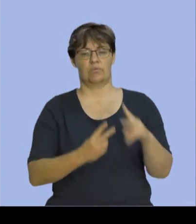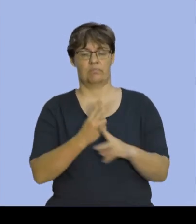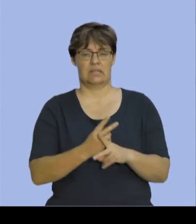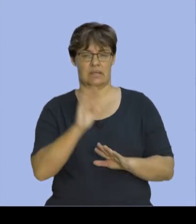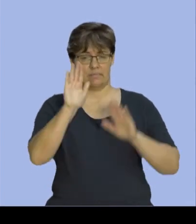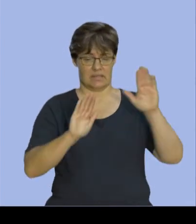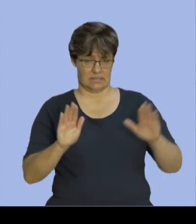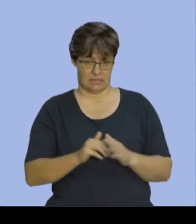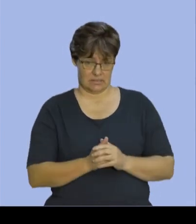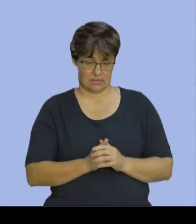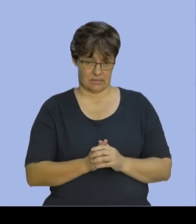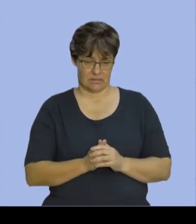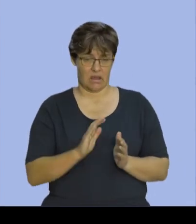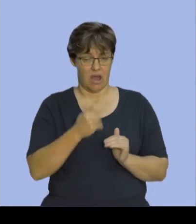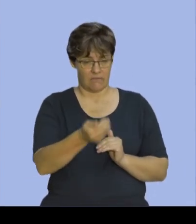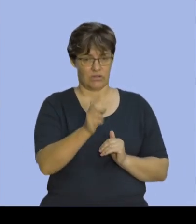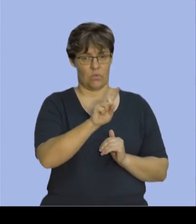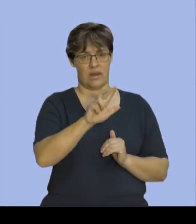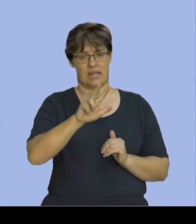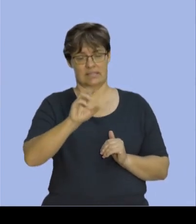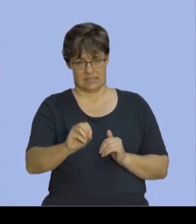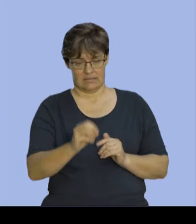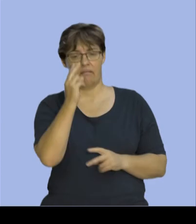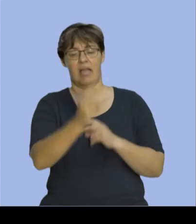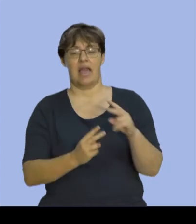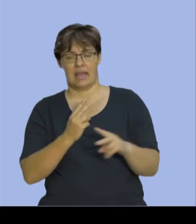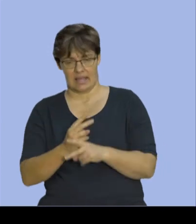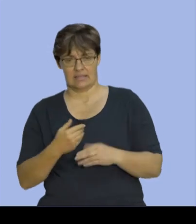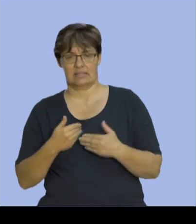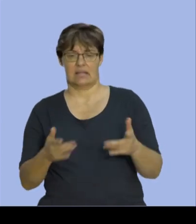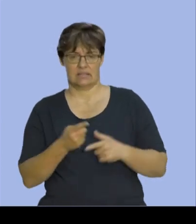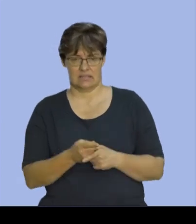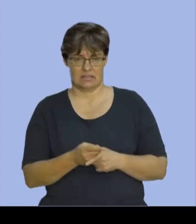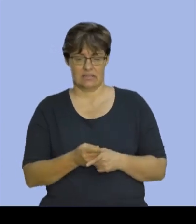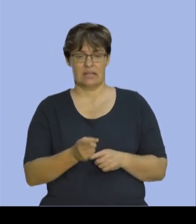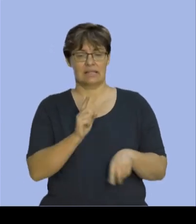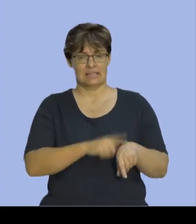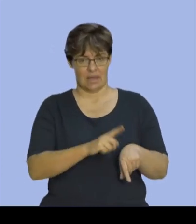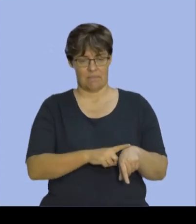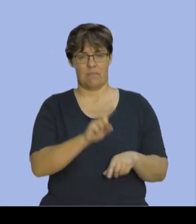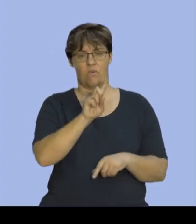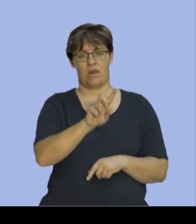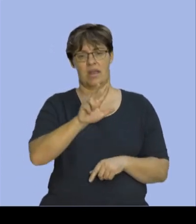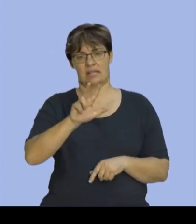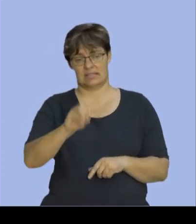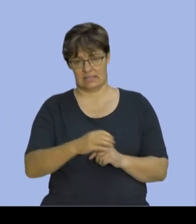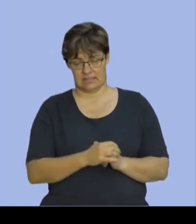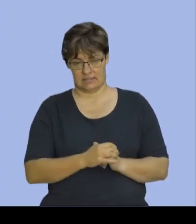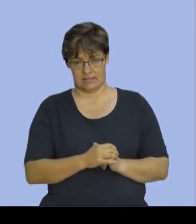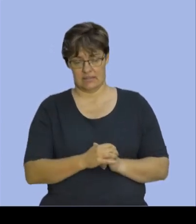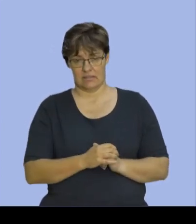starts to repeat its pattern after 180, meaning the period is